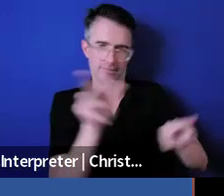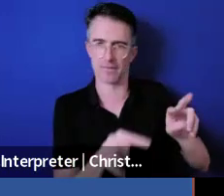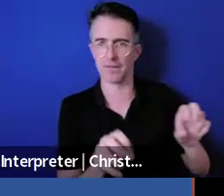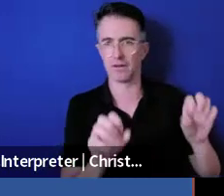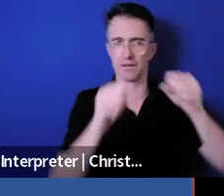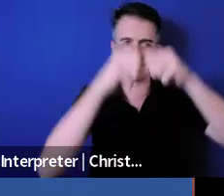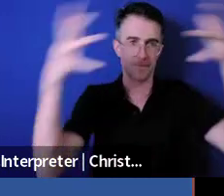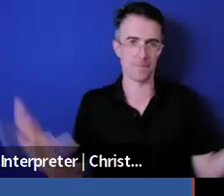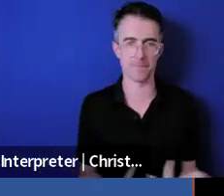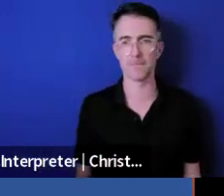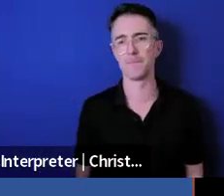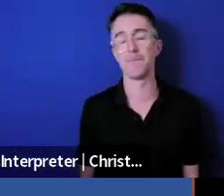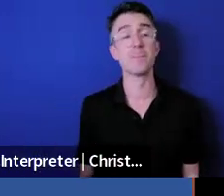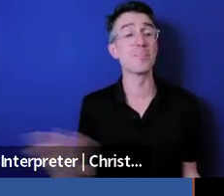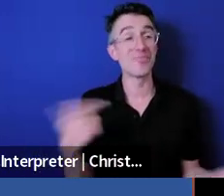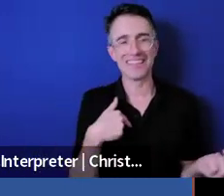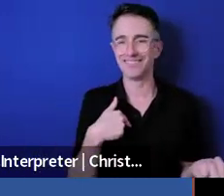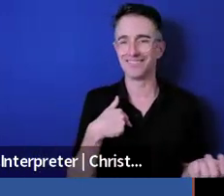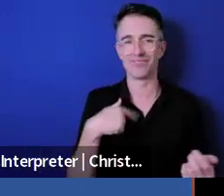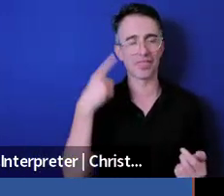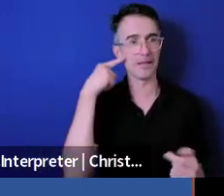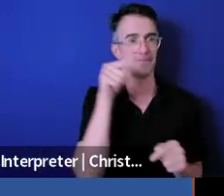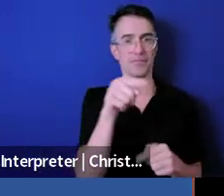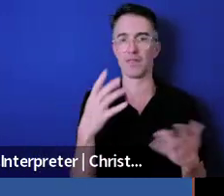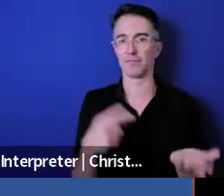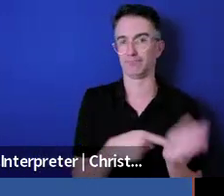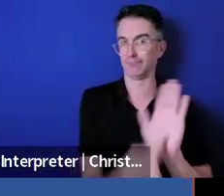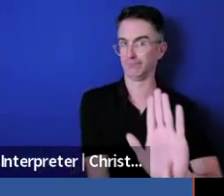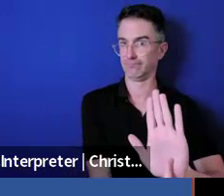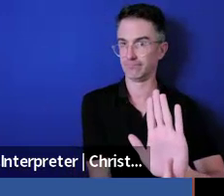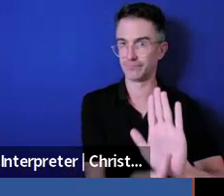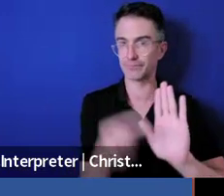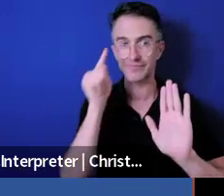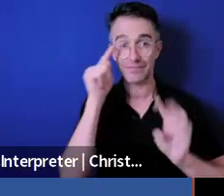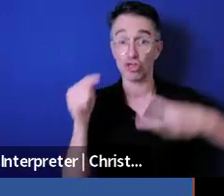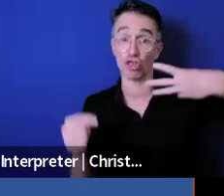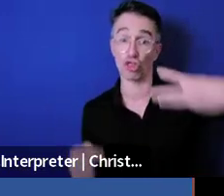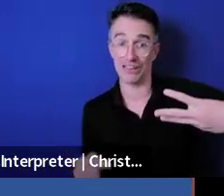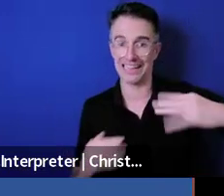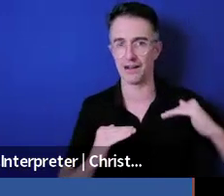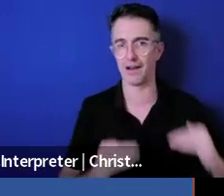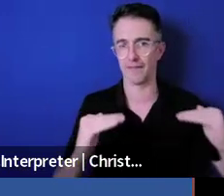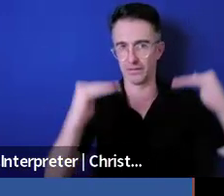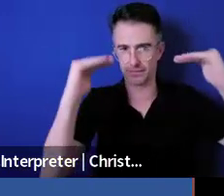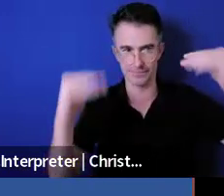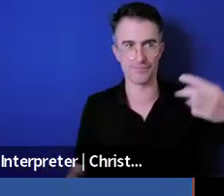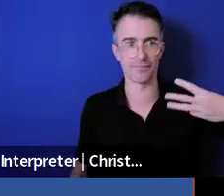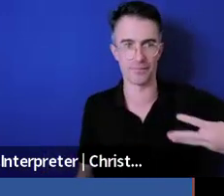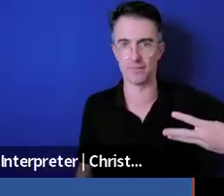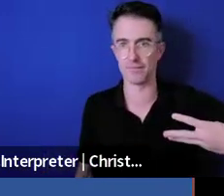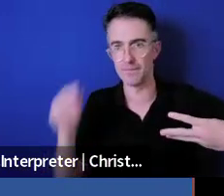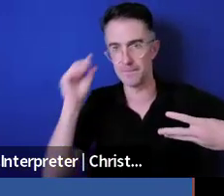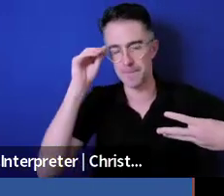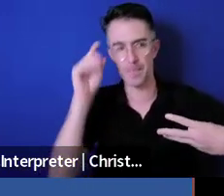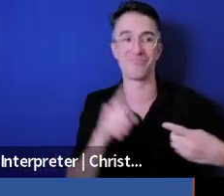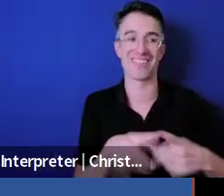we have identified three main levels of identification of person with disabilities for inclusive social protection. The first level, which is really